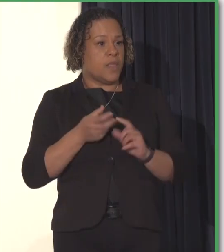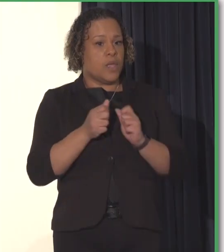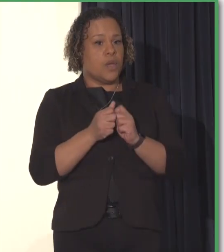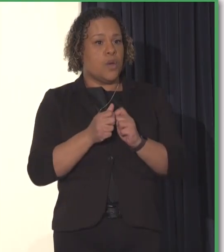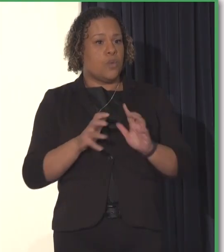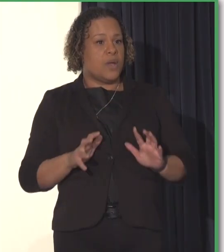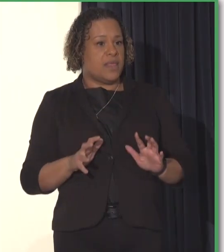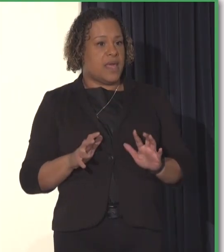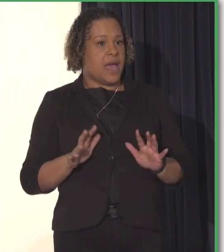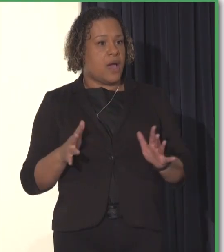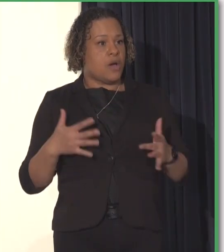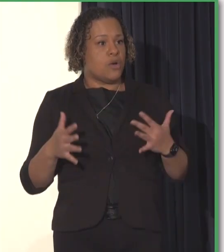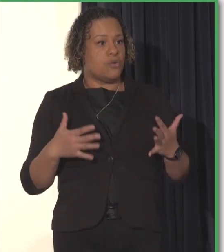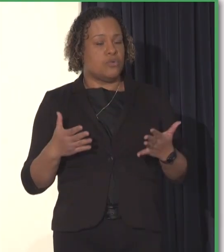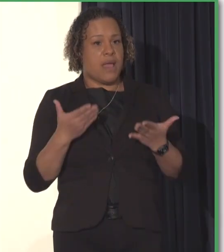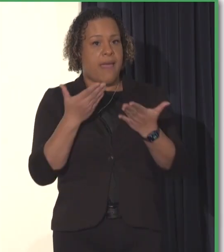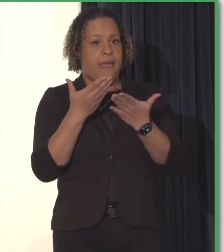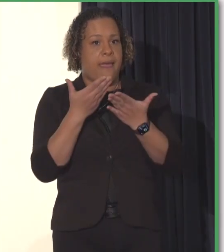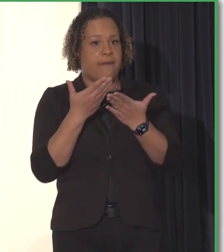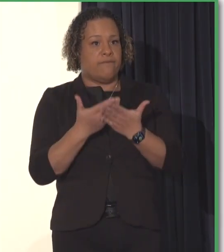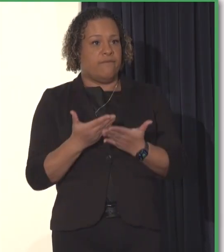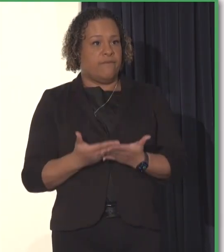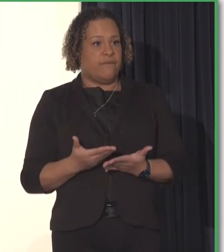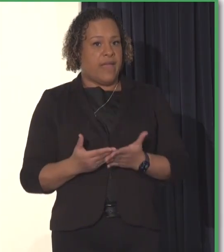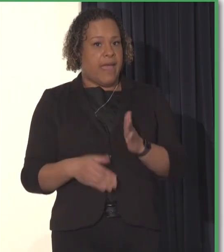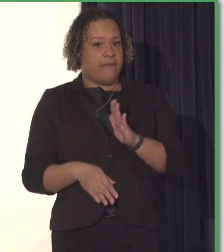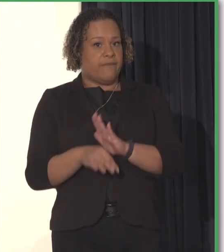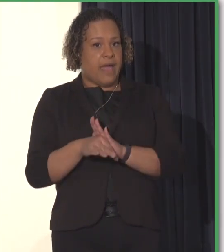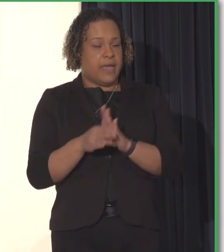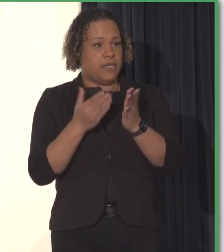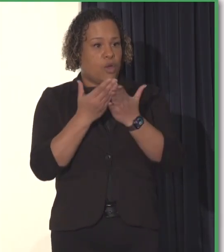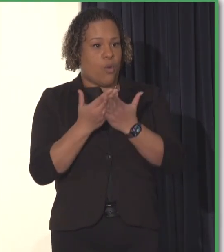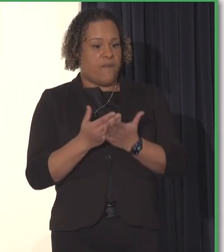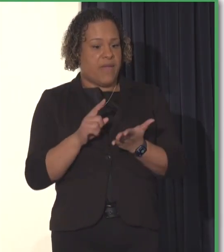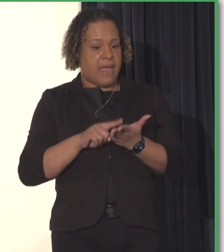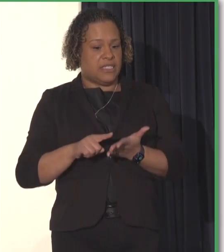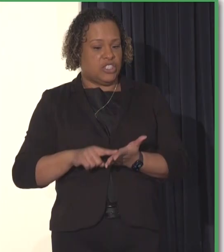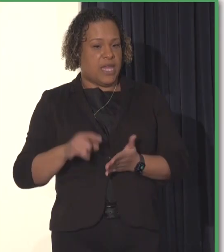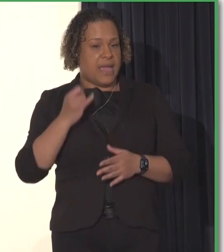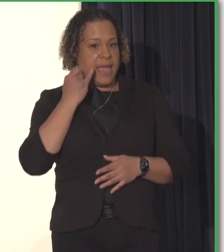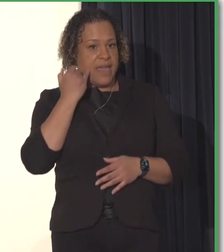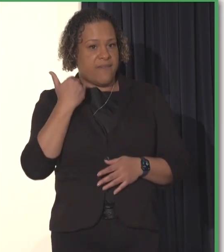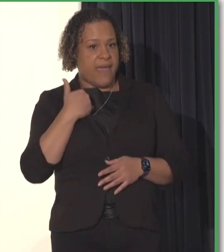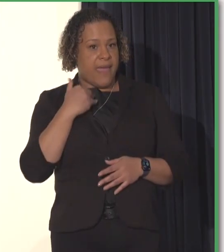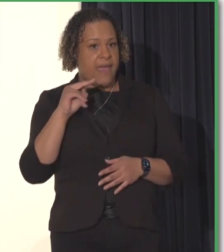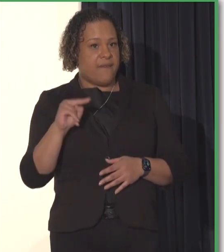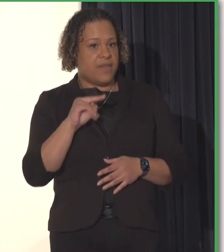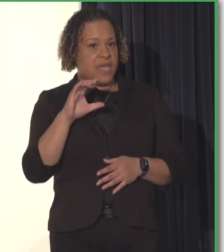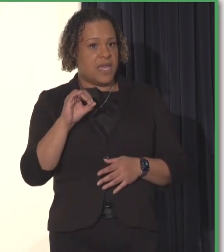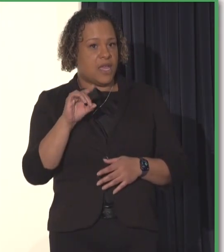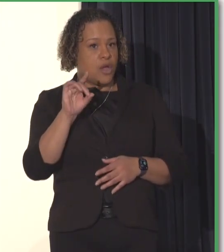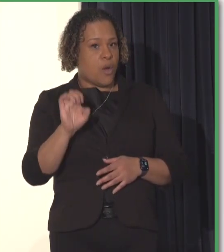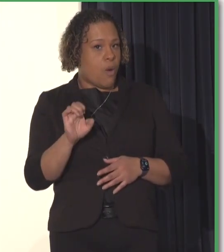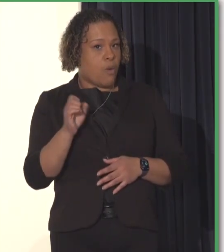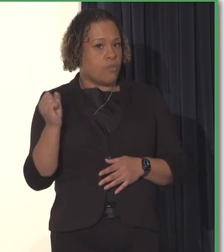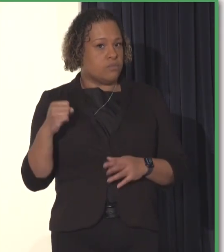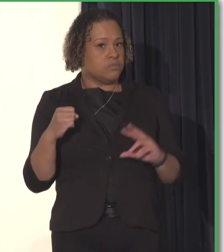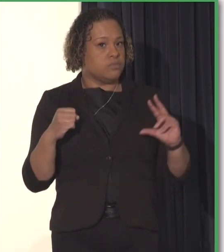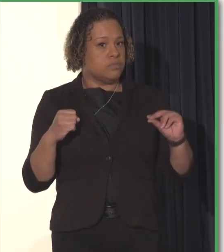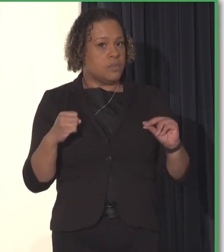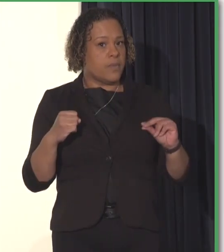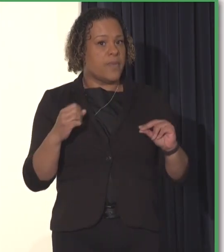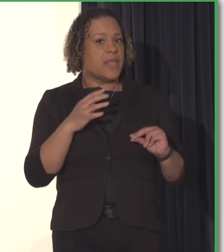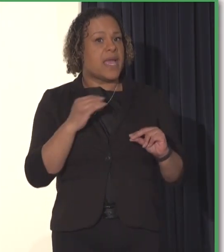without fact-checking or fact-finding whether they had their MCODEs or not? And